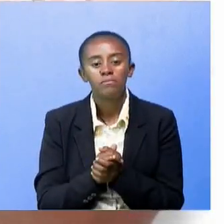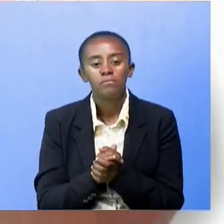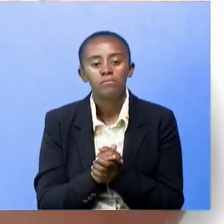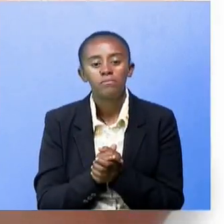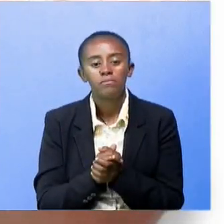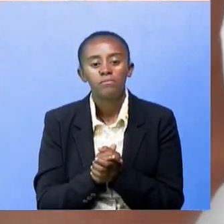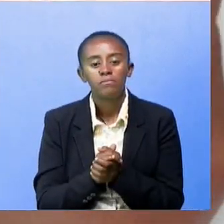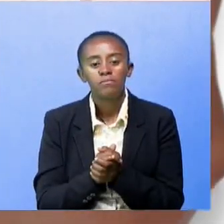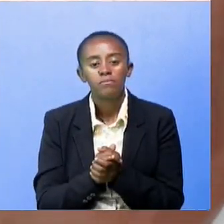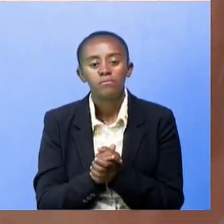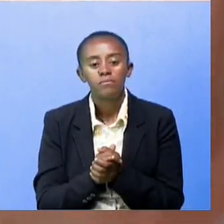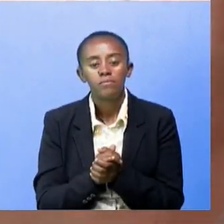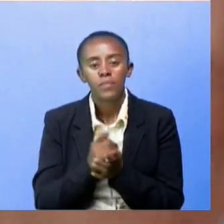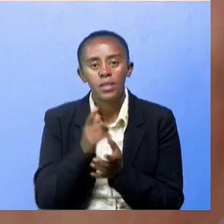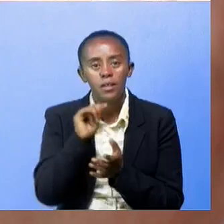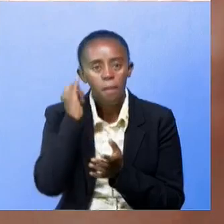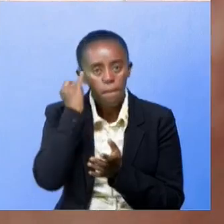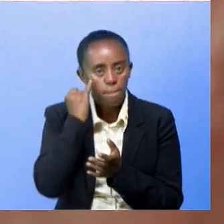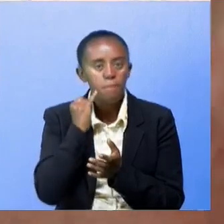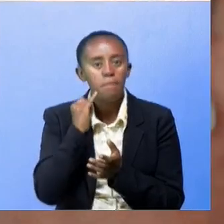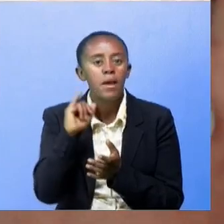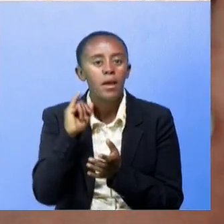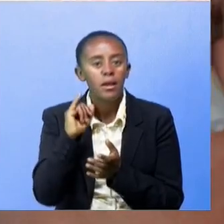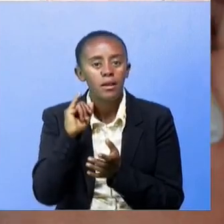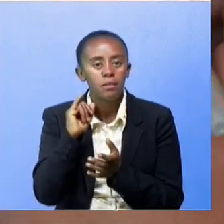the main idea.